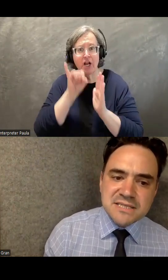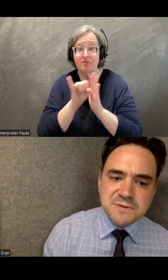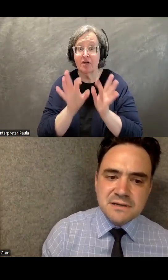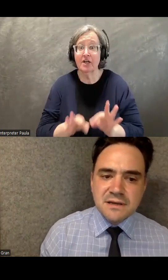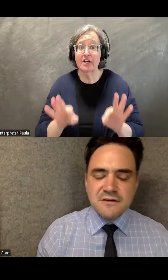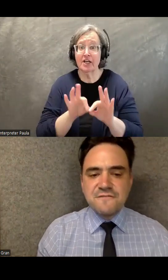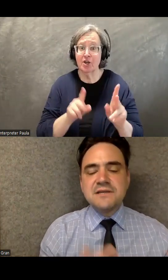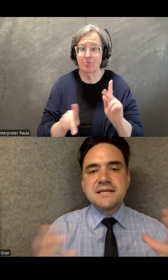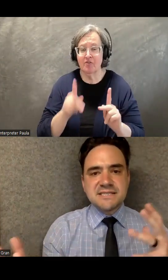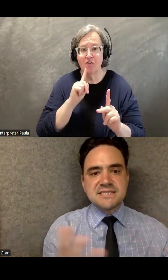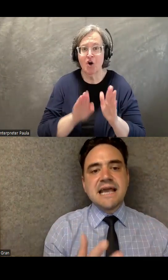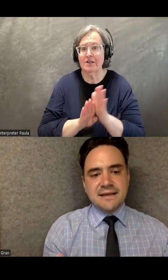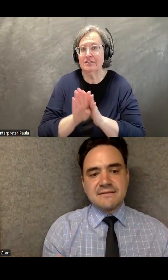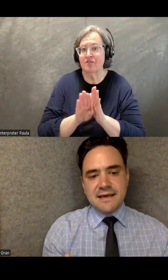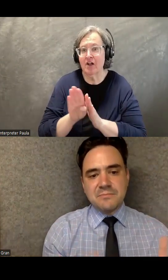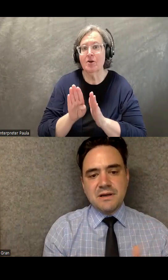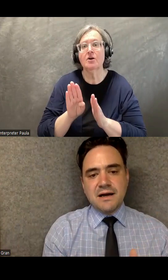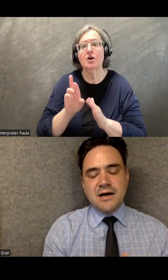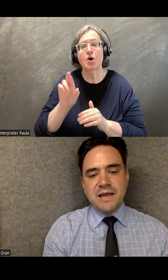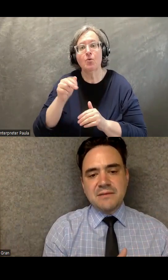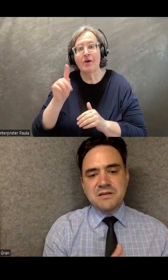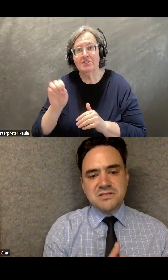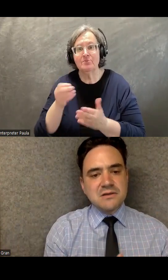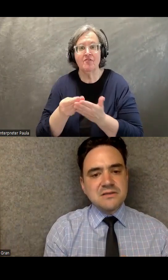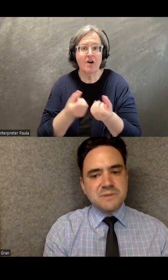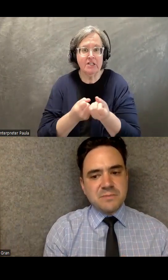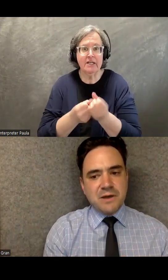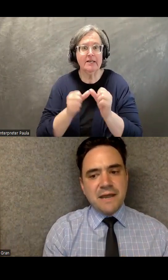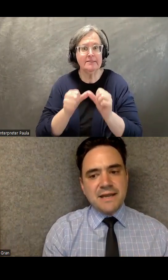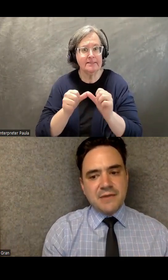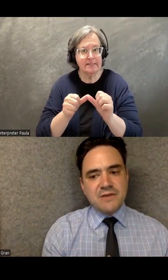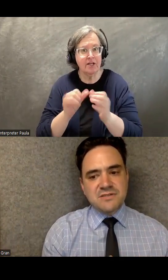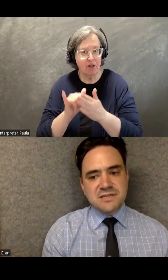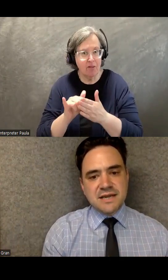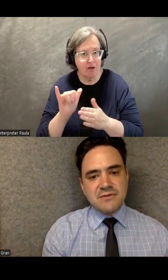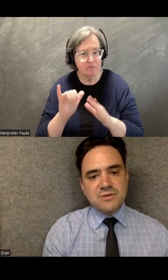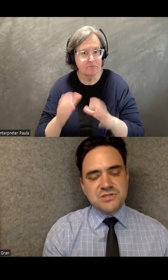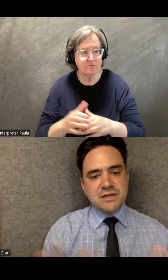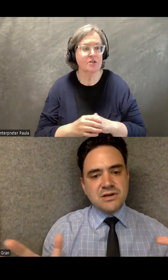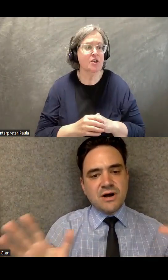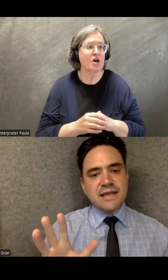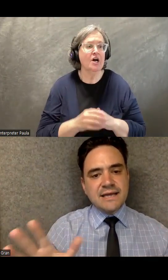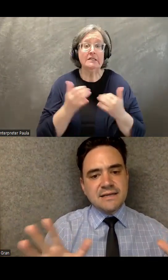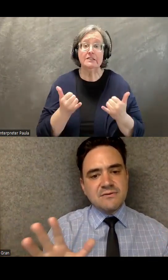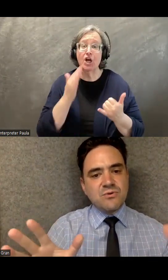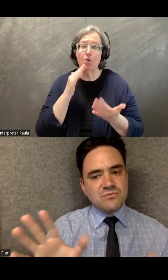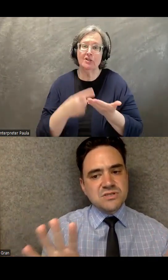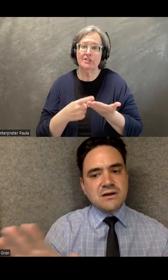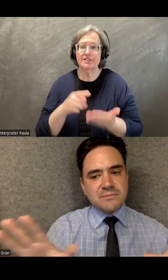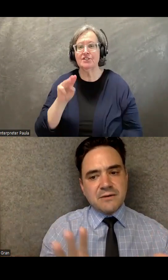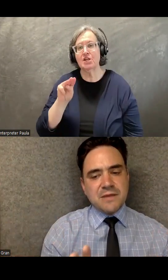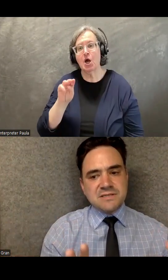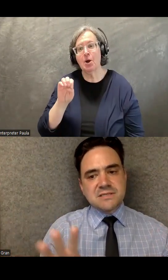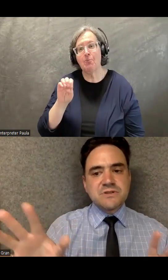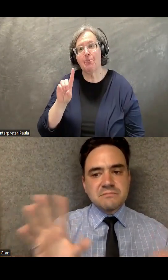develop a respite, funding and sustaining them. And I'm going to talk a little bit about Medicaid waivers today, which, again, we'll